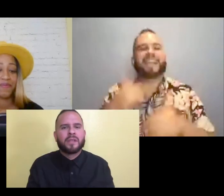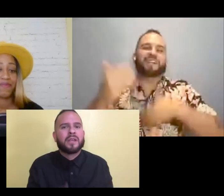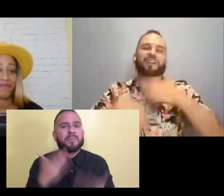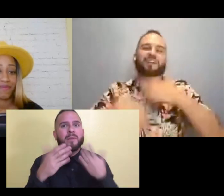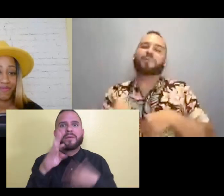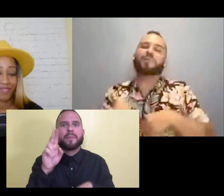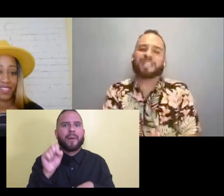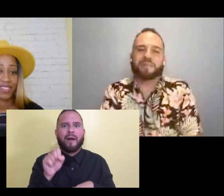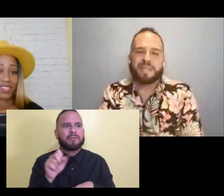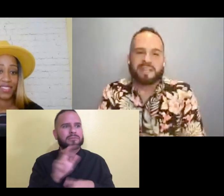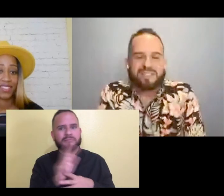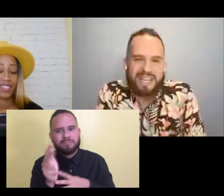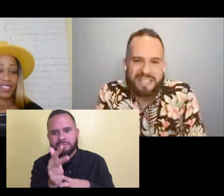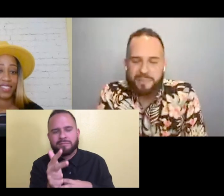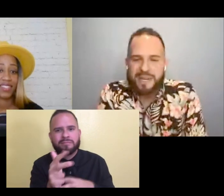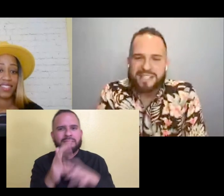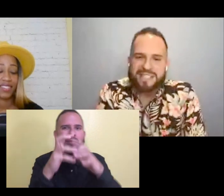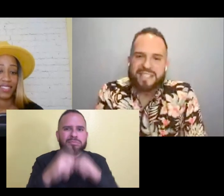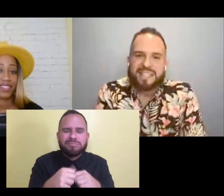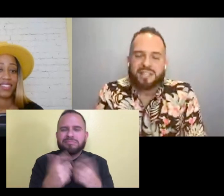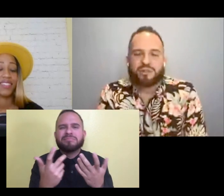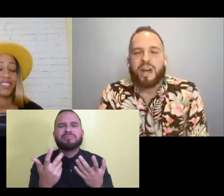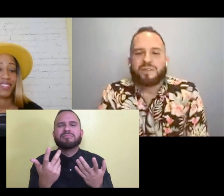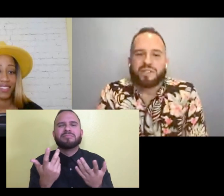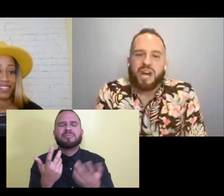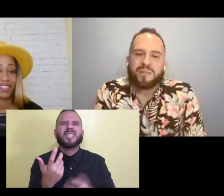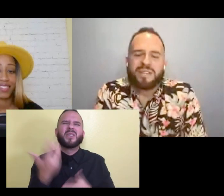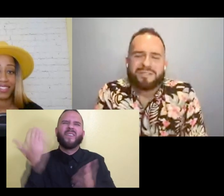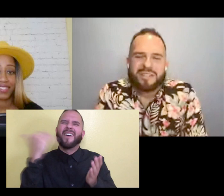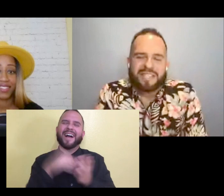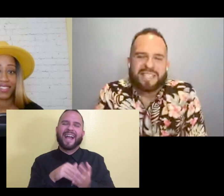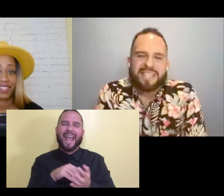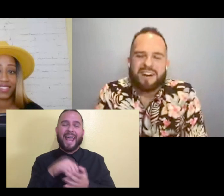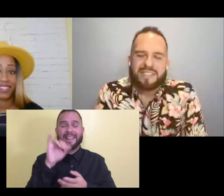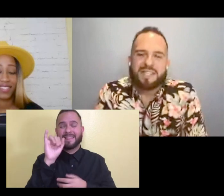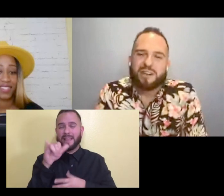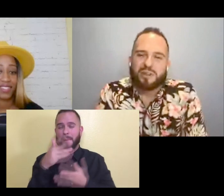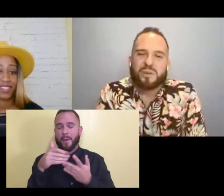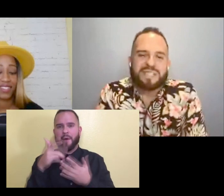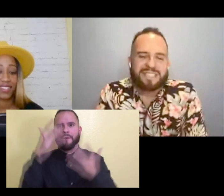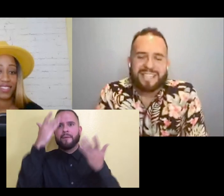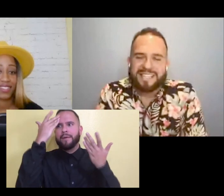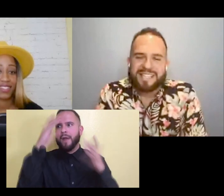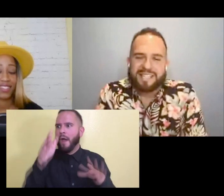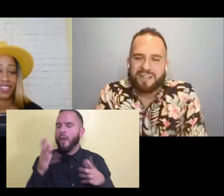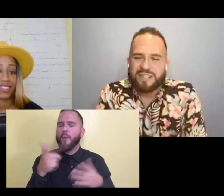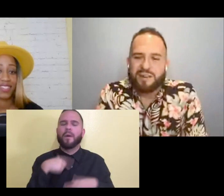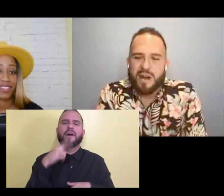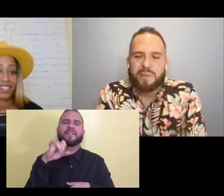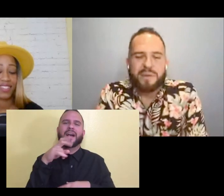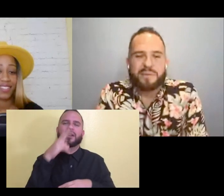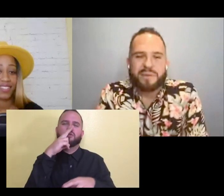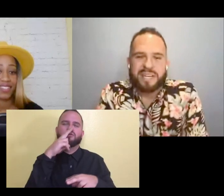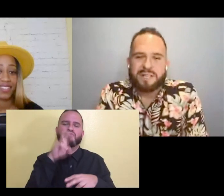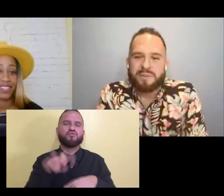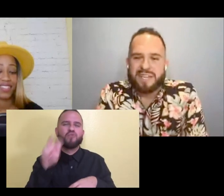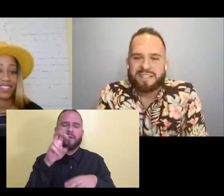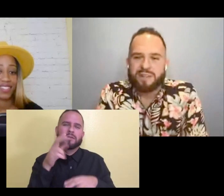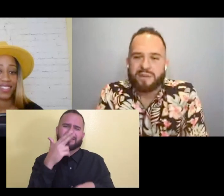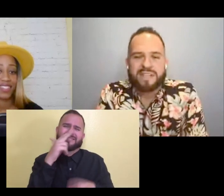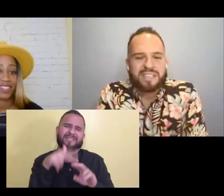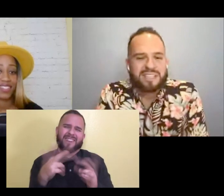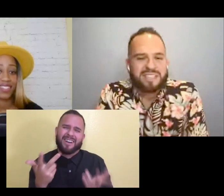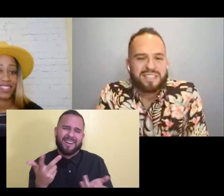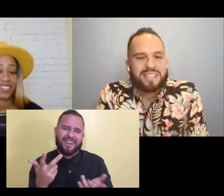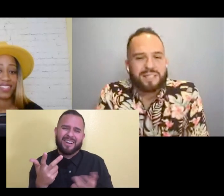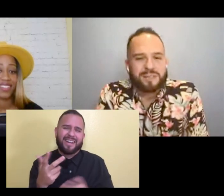it's just like the unpredictability of it. I think makes the travel job really fun, and obviously all the cool destinations and all the incredible people you get to meet